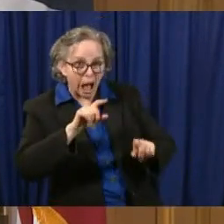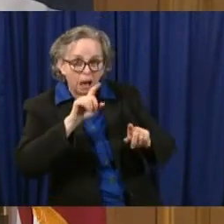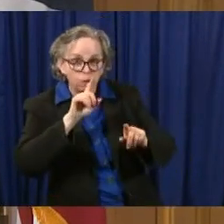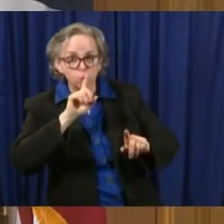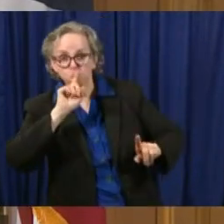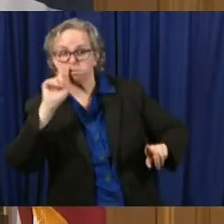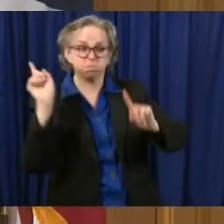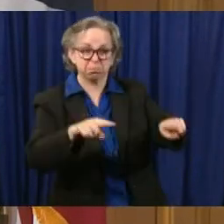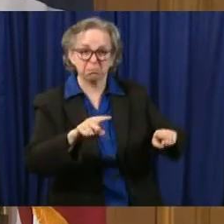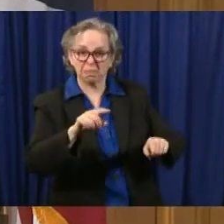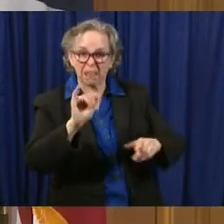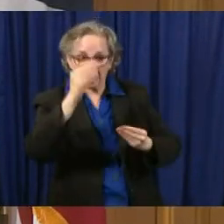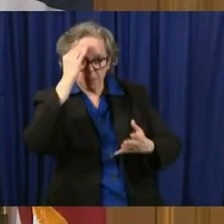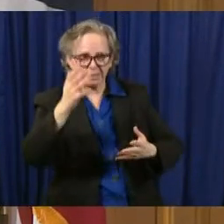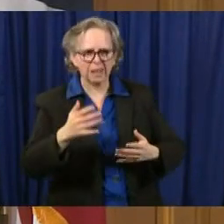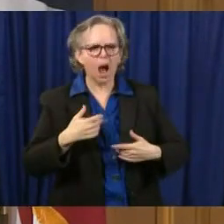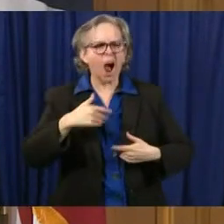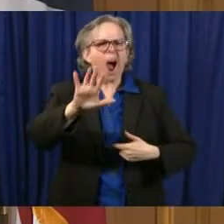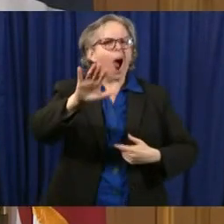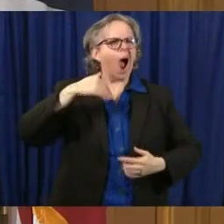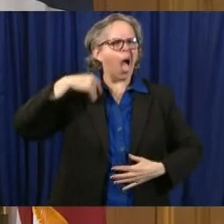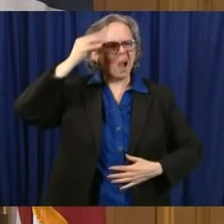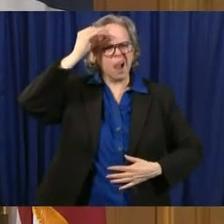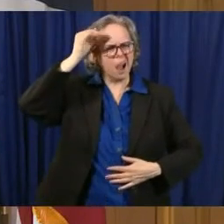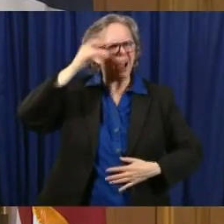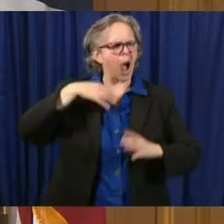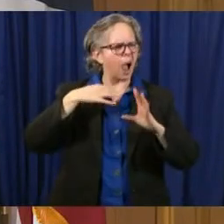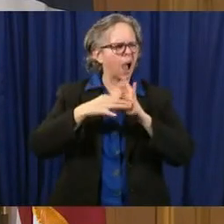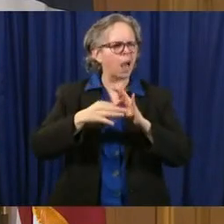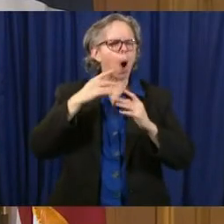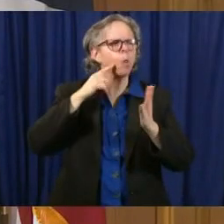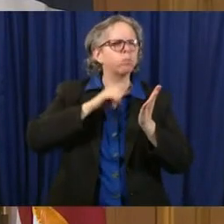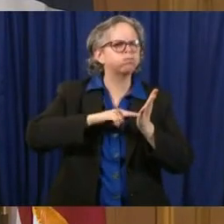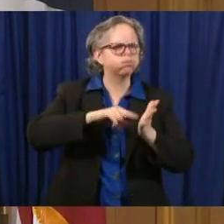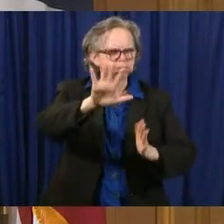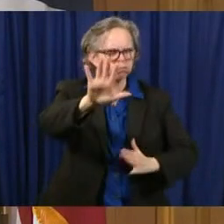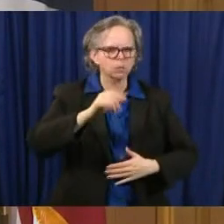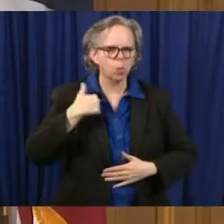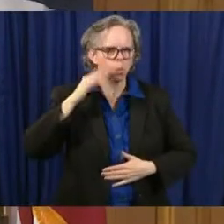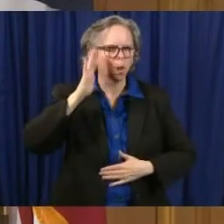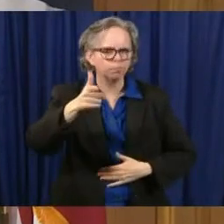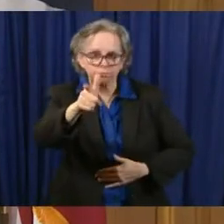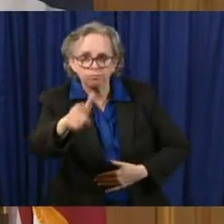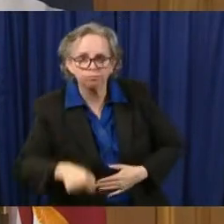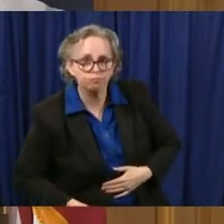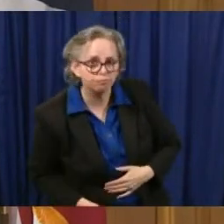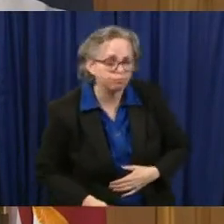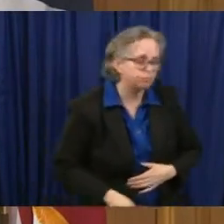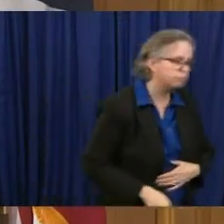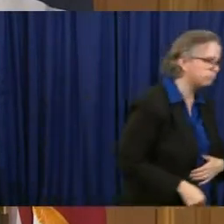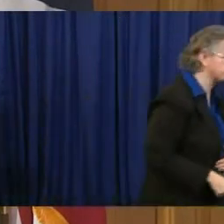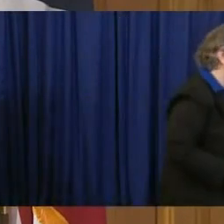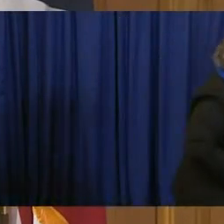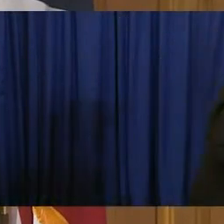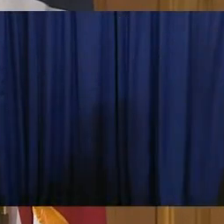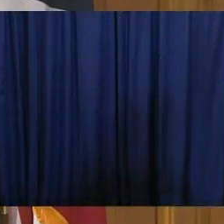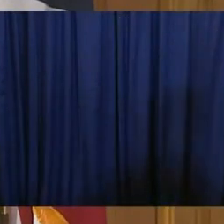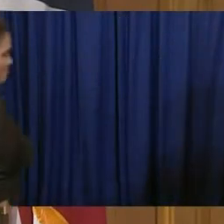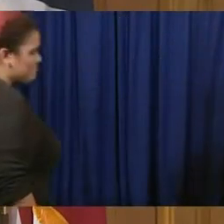that. I haven't really thought about that. That issue has not been brought up to me. I'll look at it. Thank you. And I'm the last